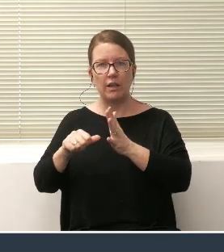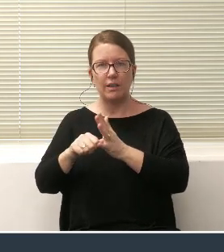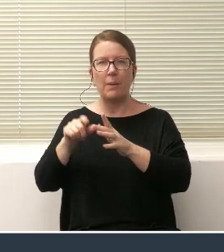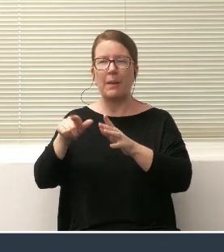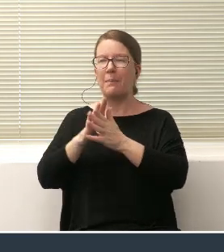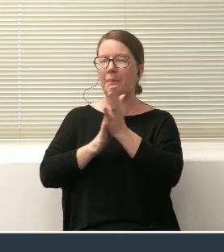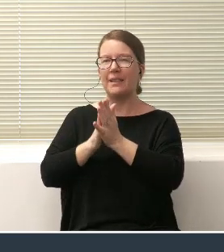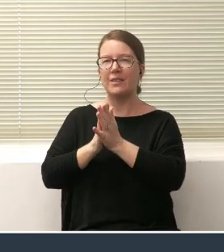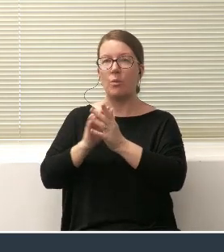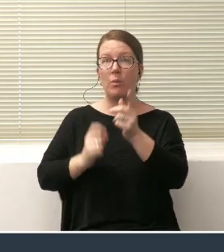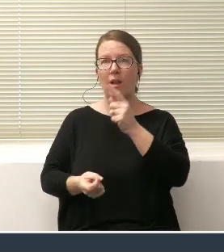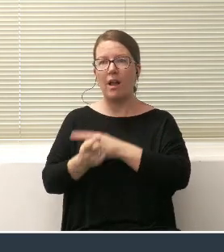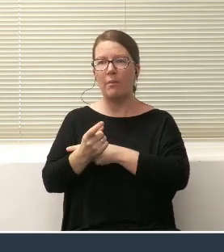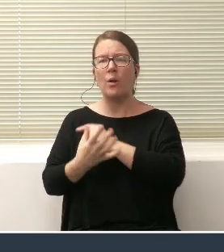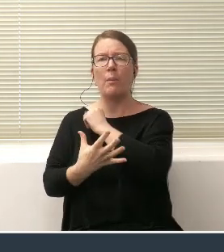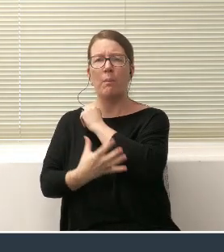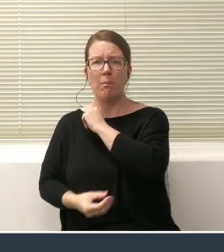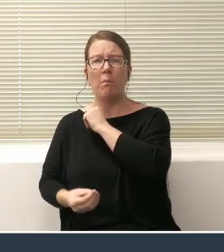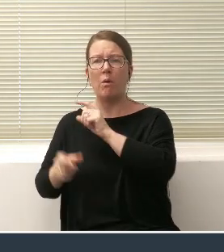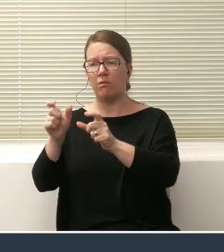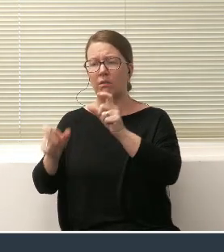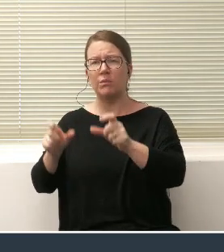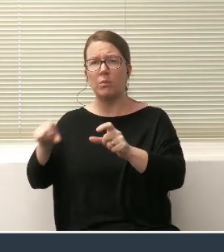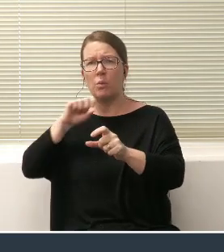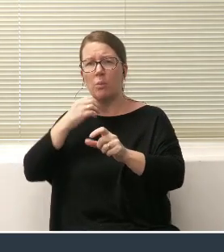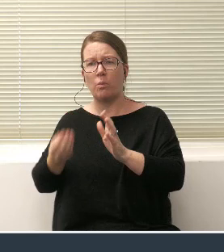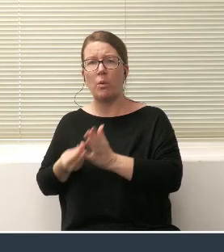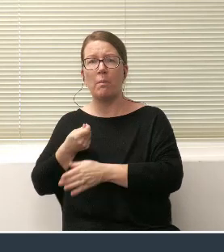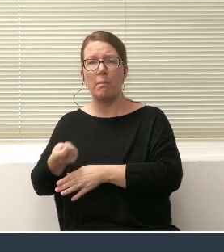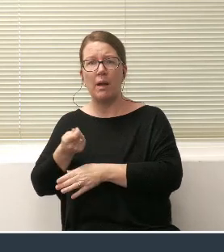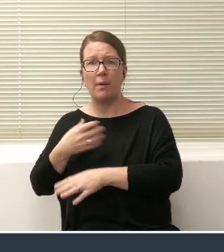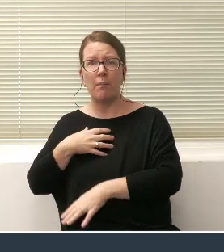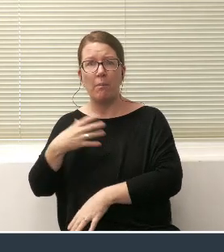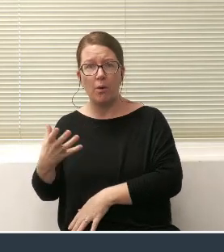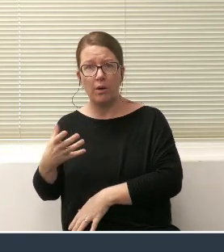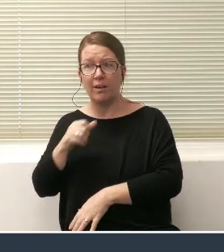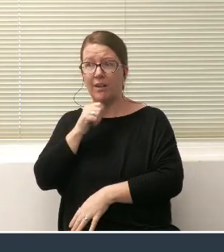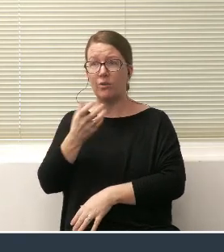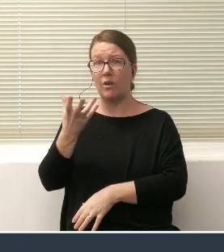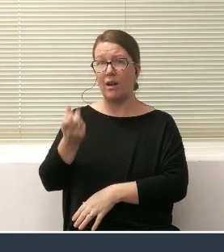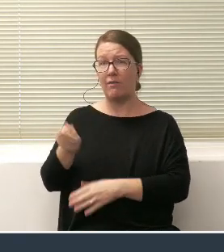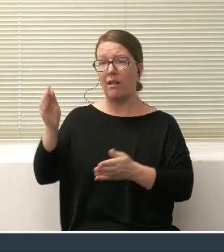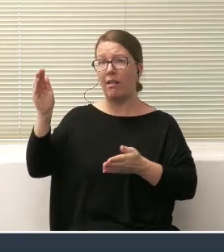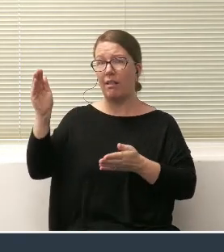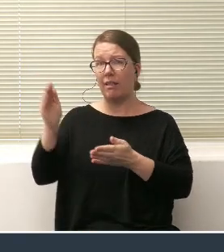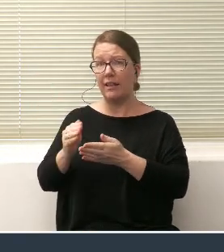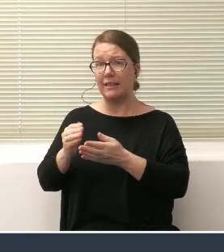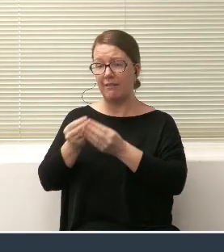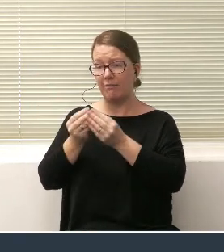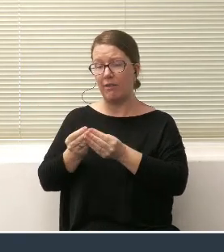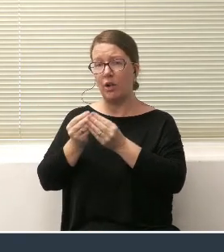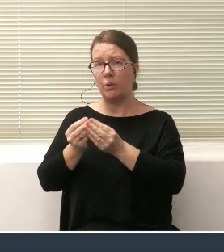our poorer people. So, or those who own less expensive